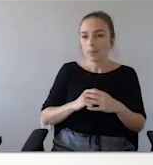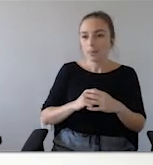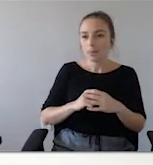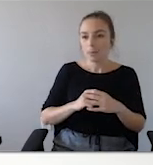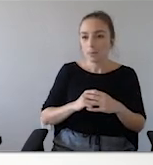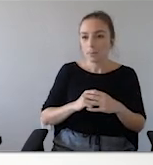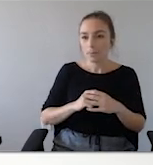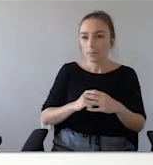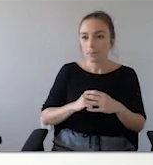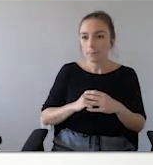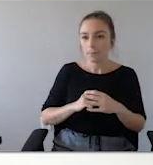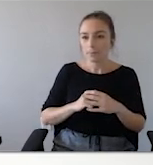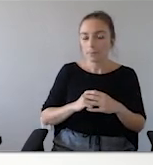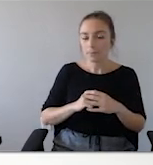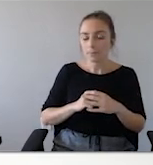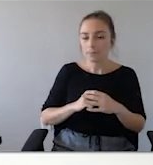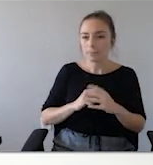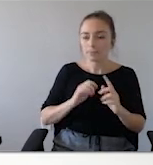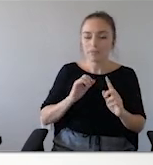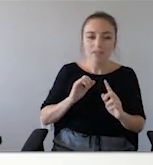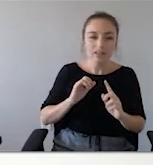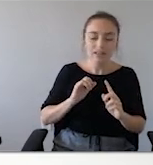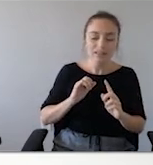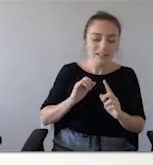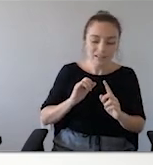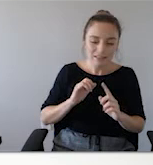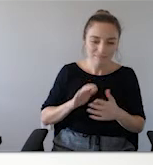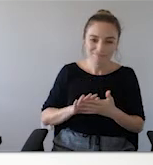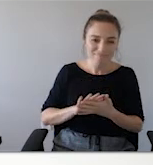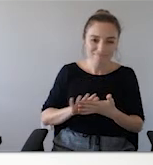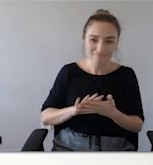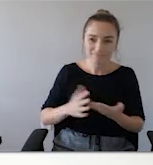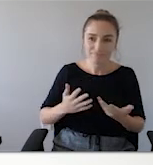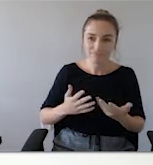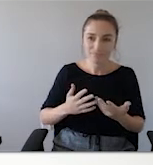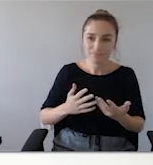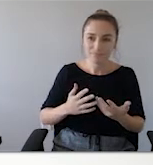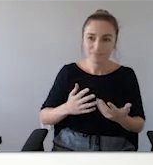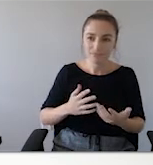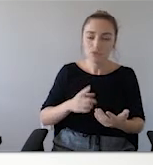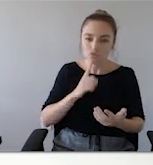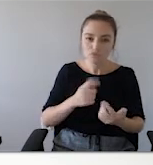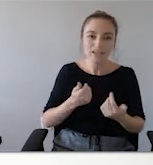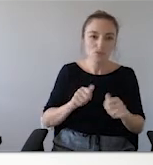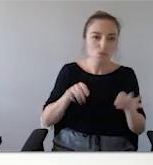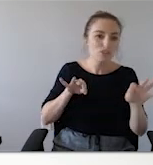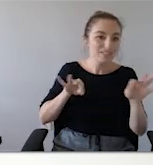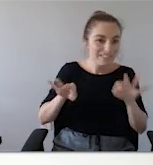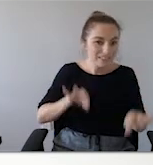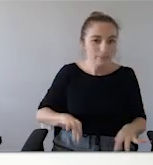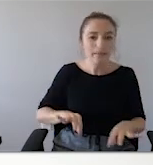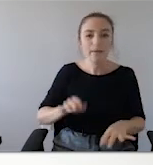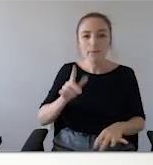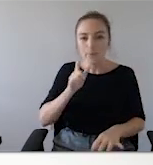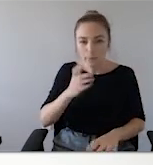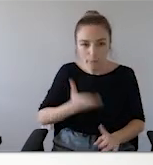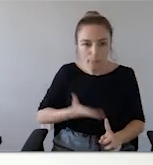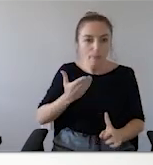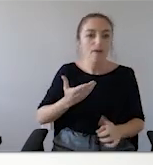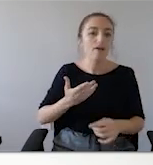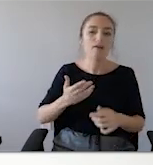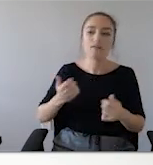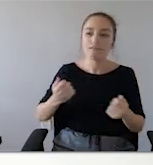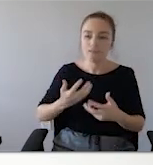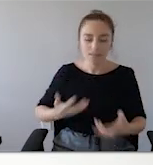put everything out on the line. I'm a data mom. I ask where's the data, and I also